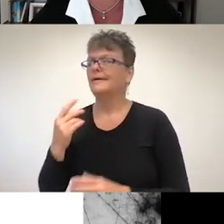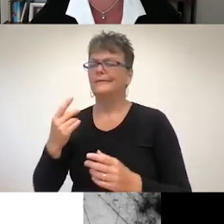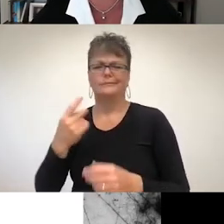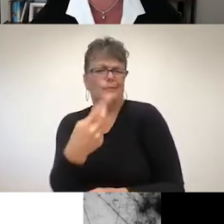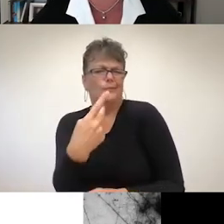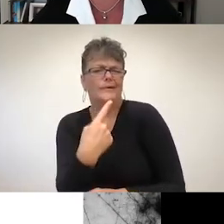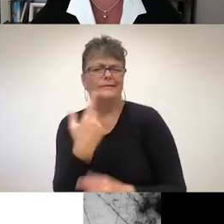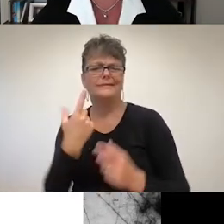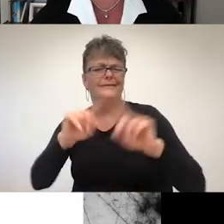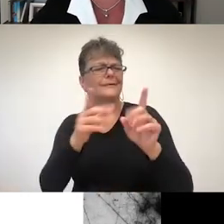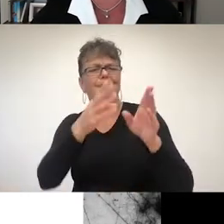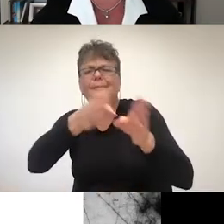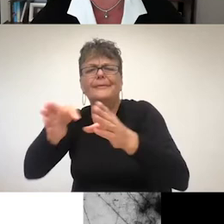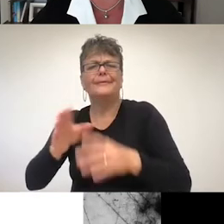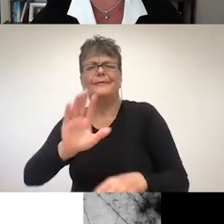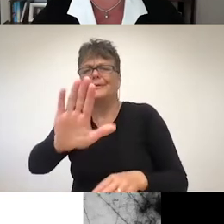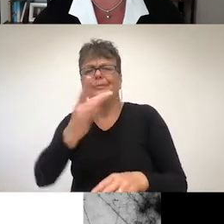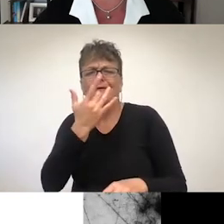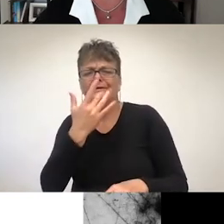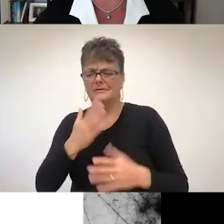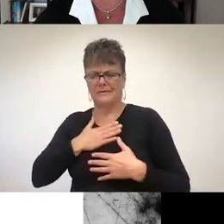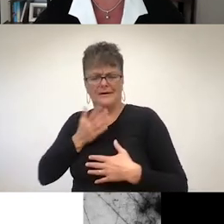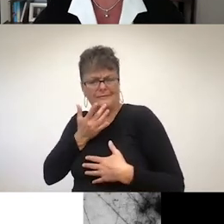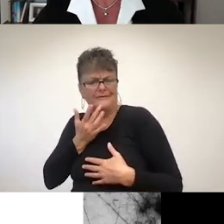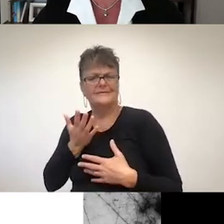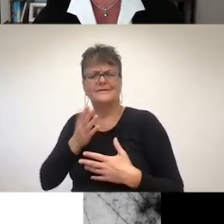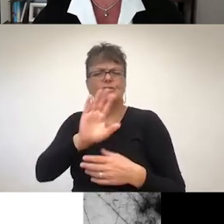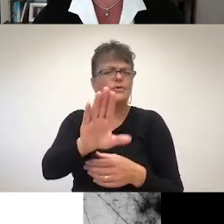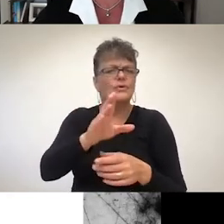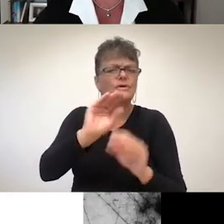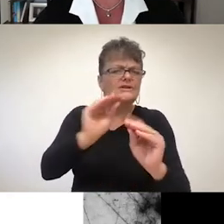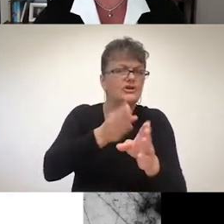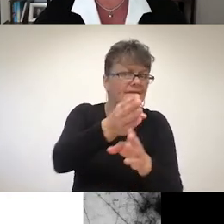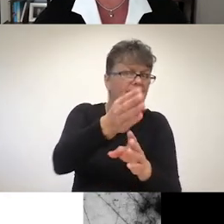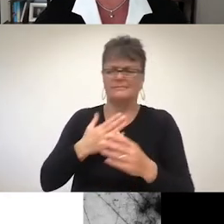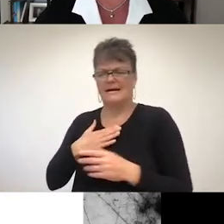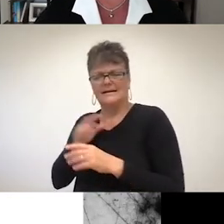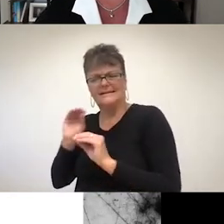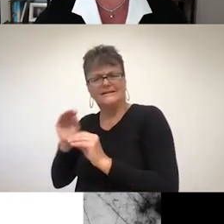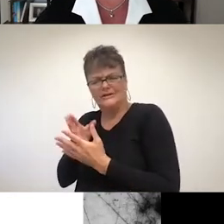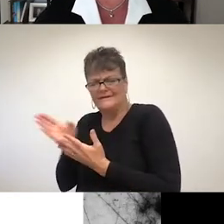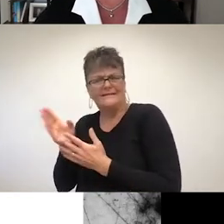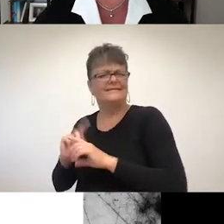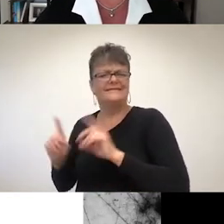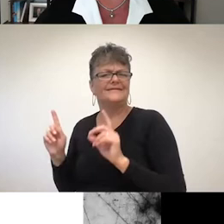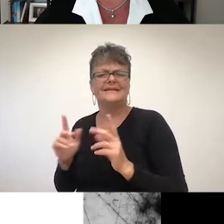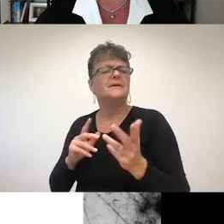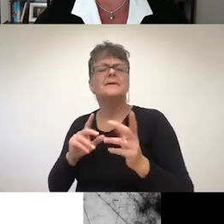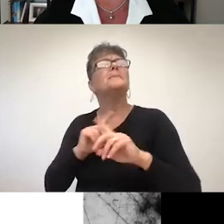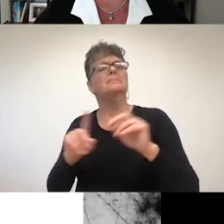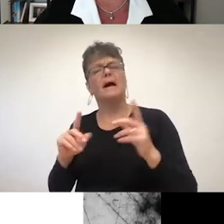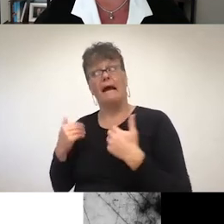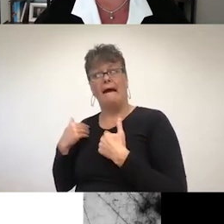personalities, professional preferences, teaching different disciplines and different modalities. So as a result, I bring a lot of ideas, but I've been